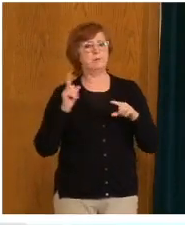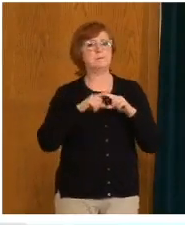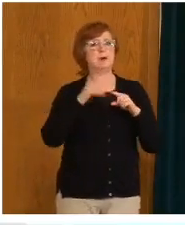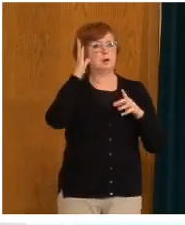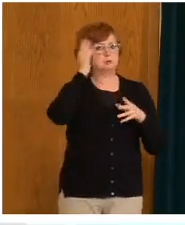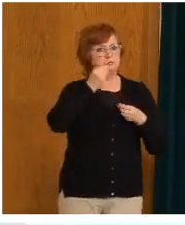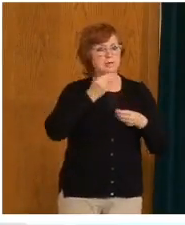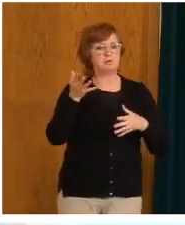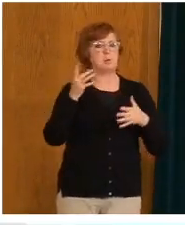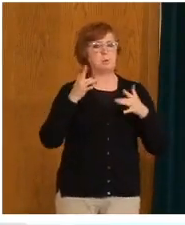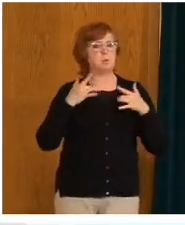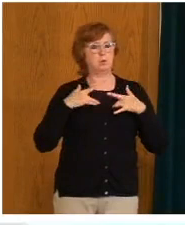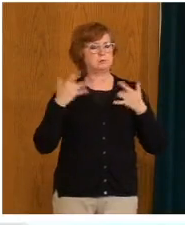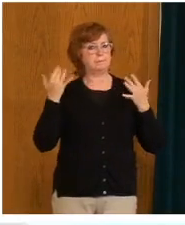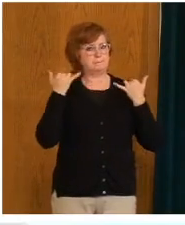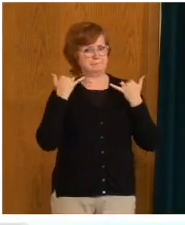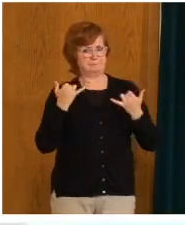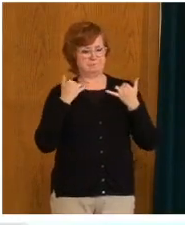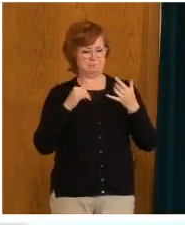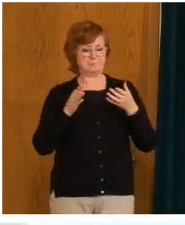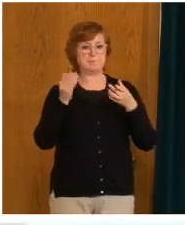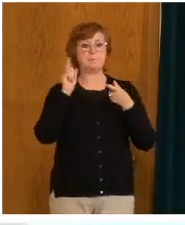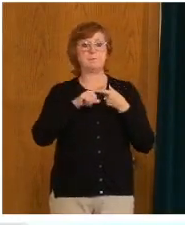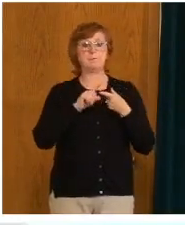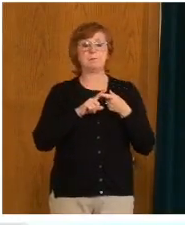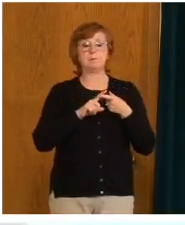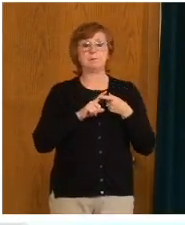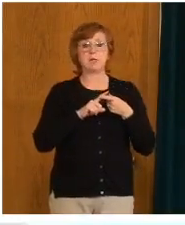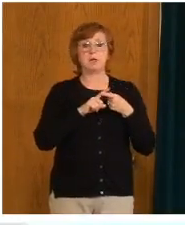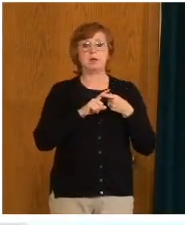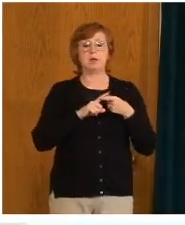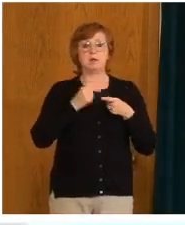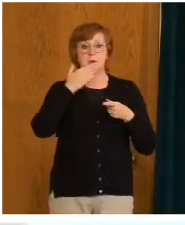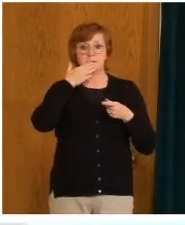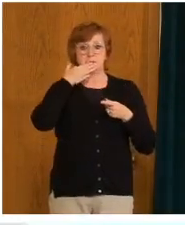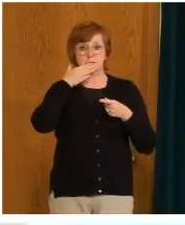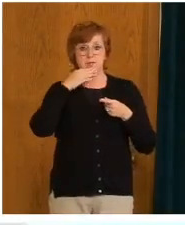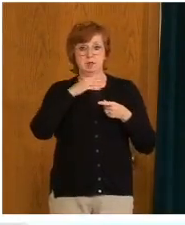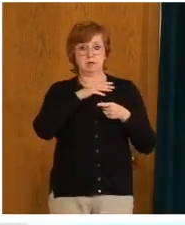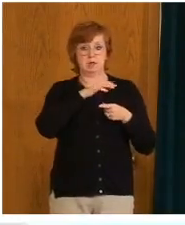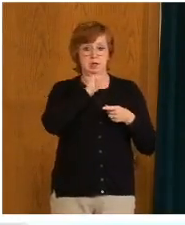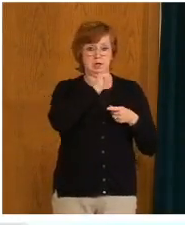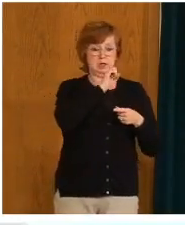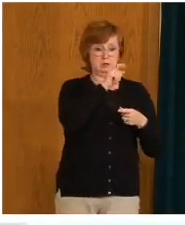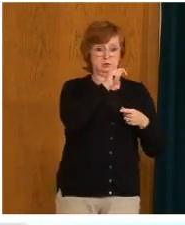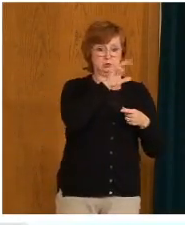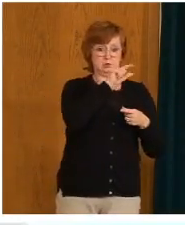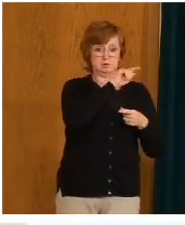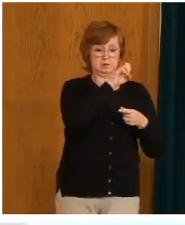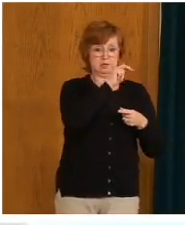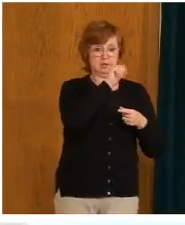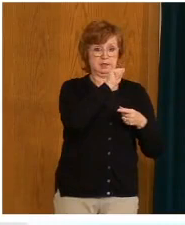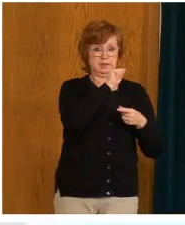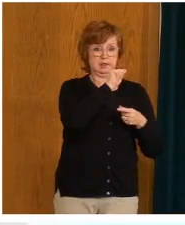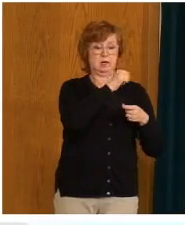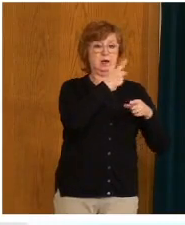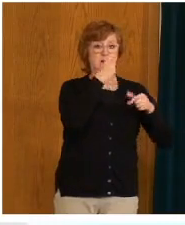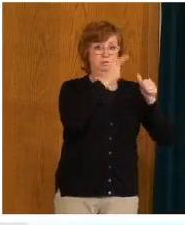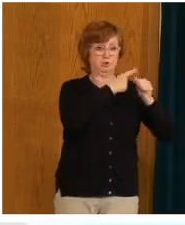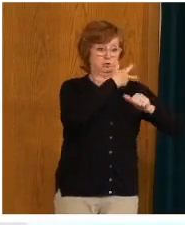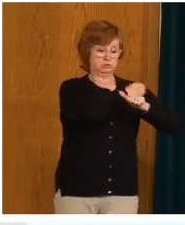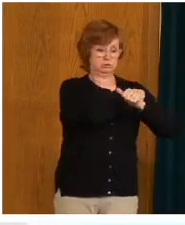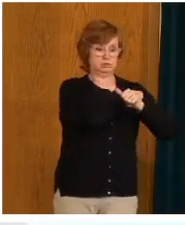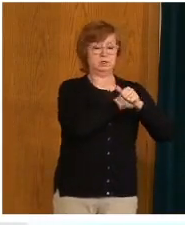present time, we know that the optimum time for second dose AstraZeneca is 12 weeks. For Pfizer